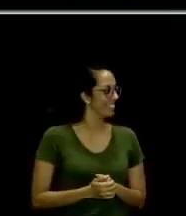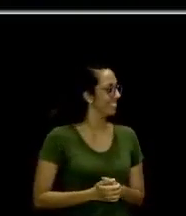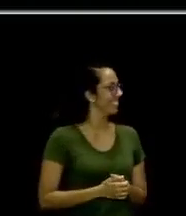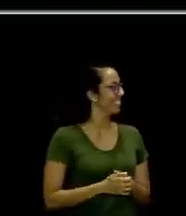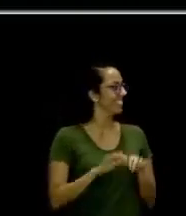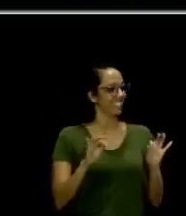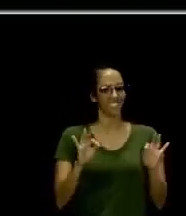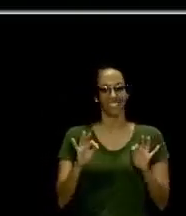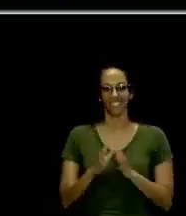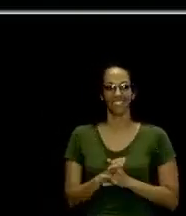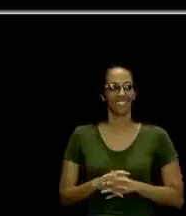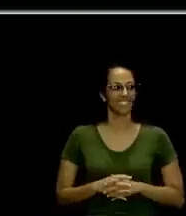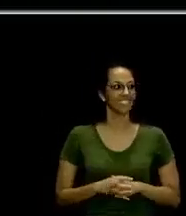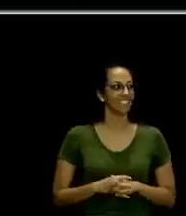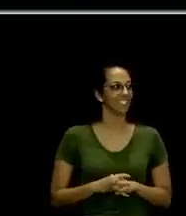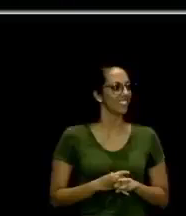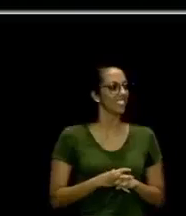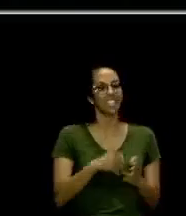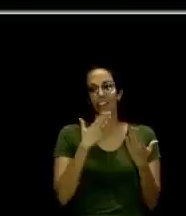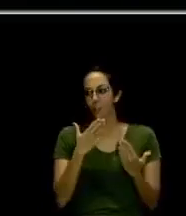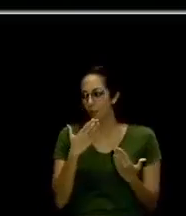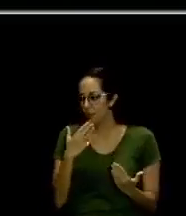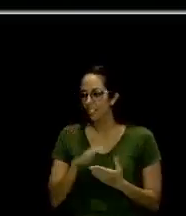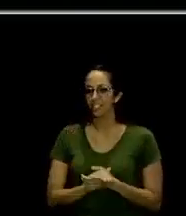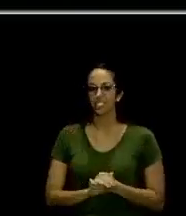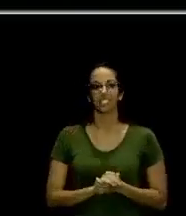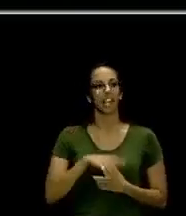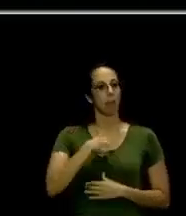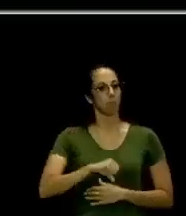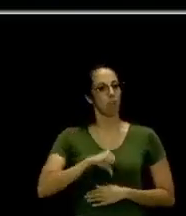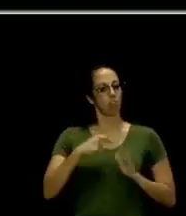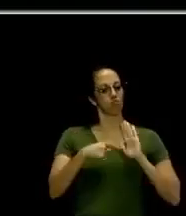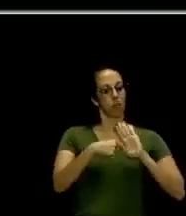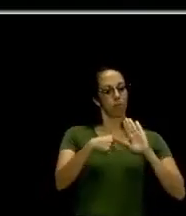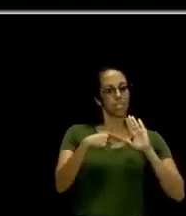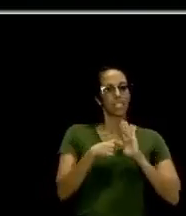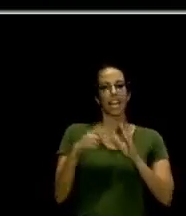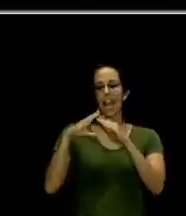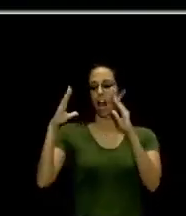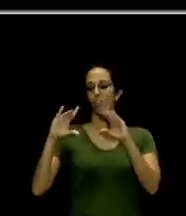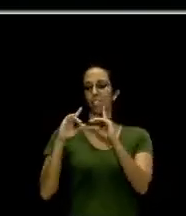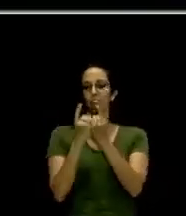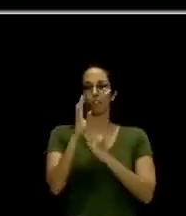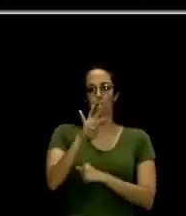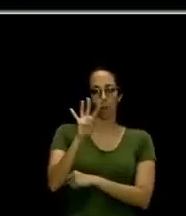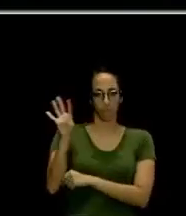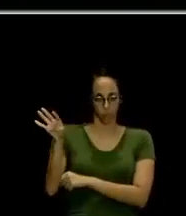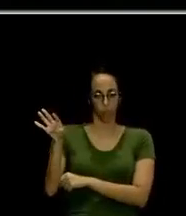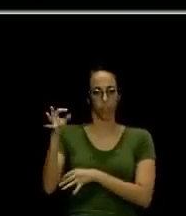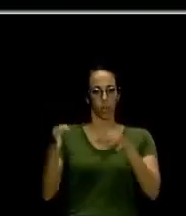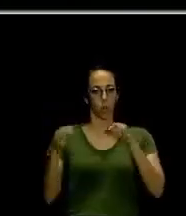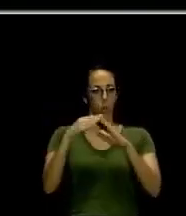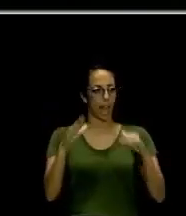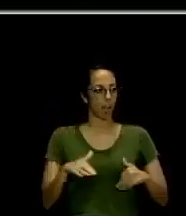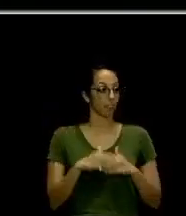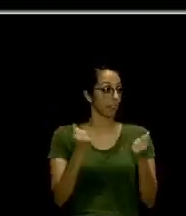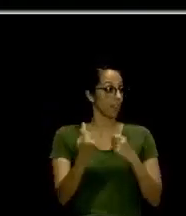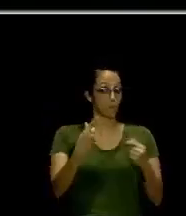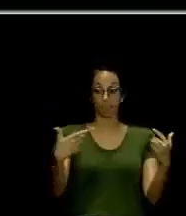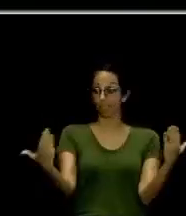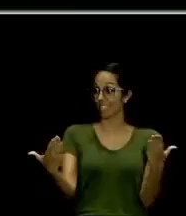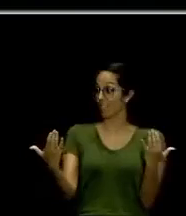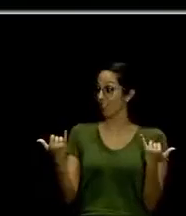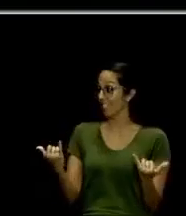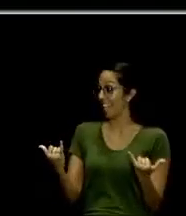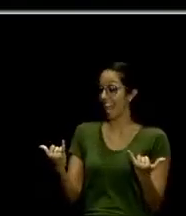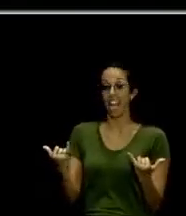you. Thank you. I am proud to represent House District 44 in the Florida House, and everyone is here today in